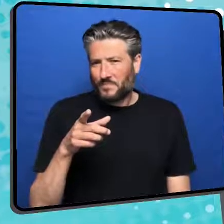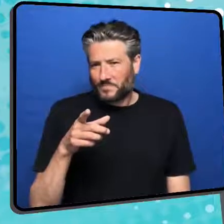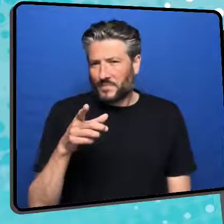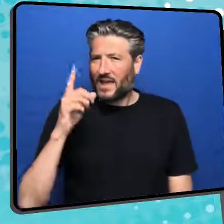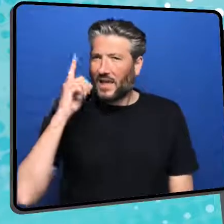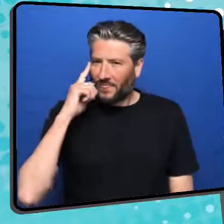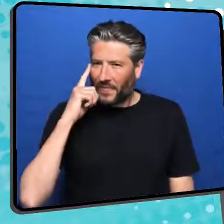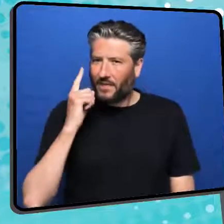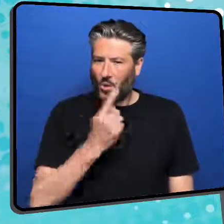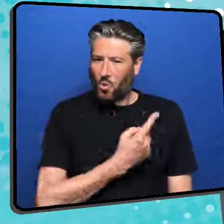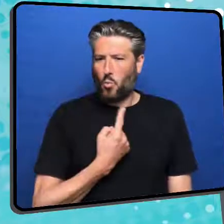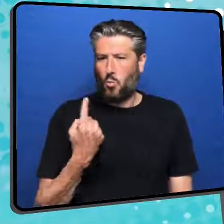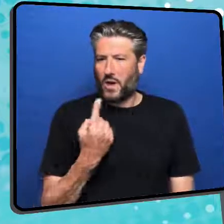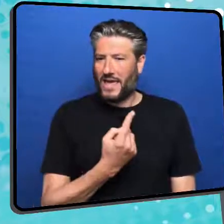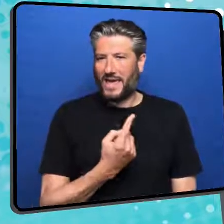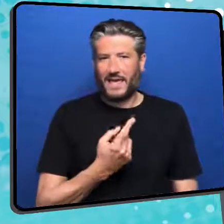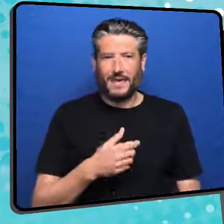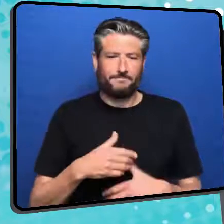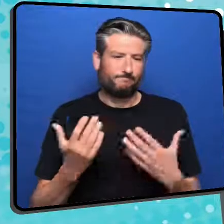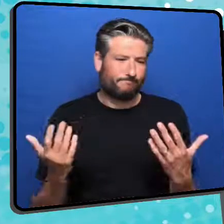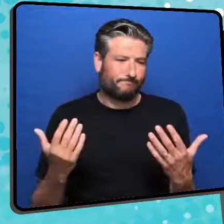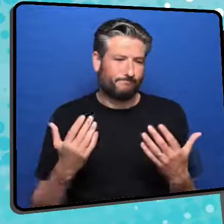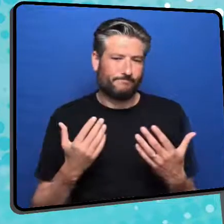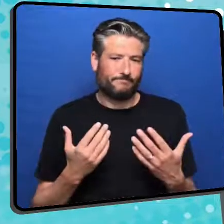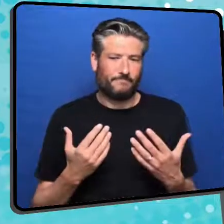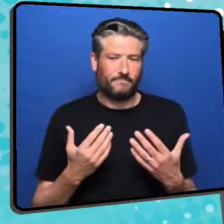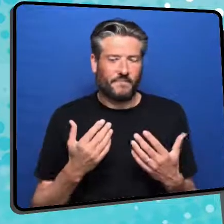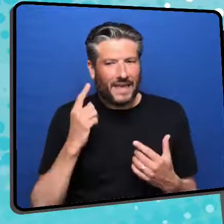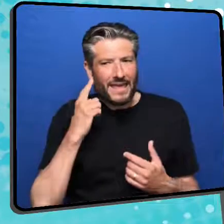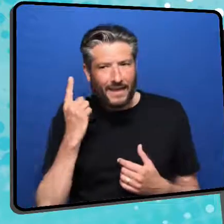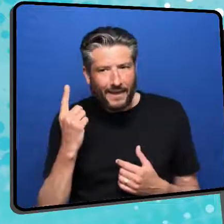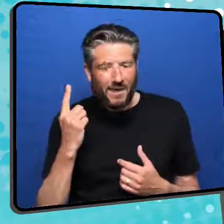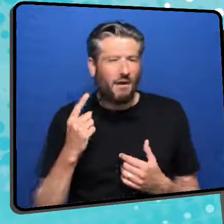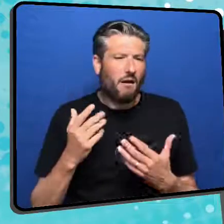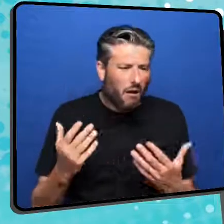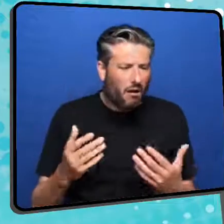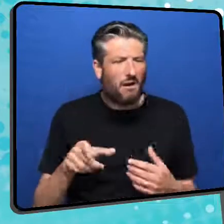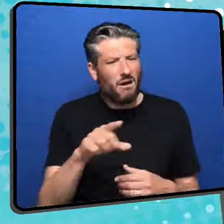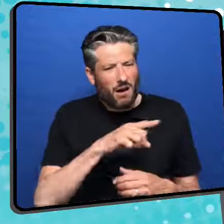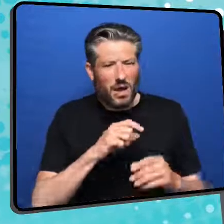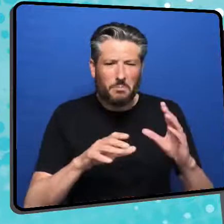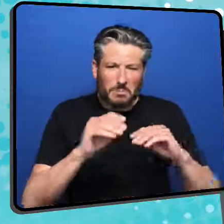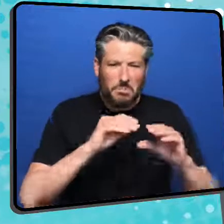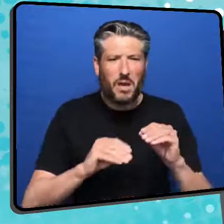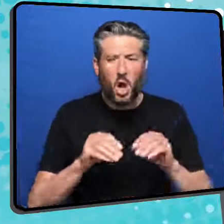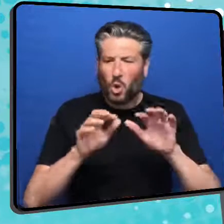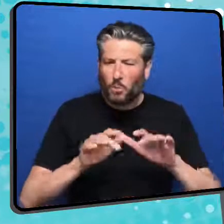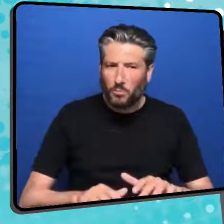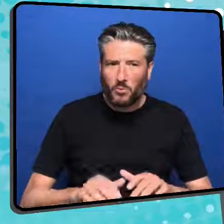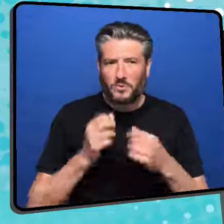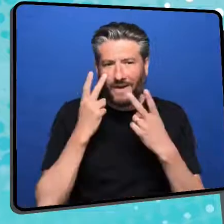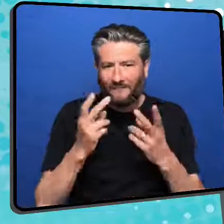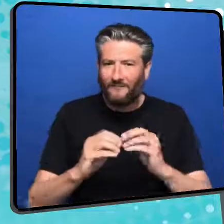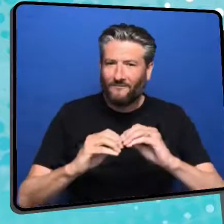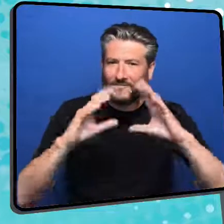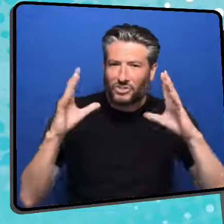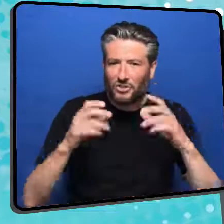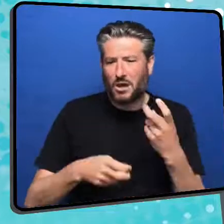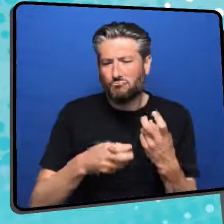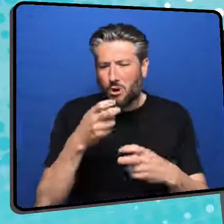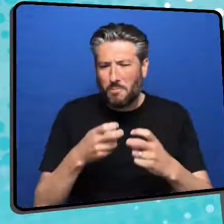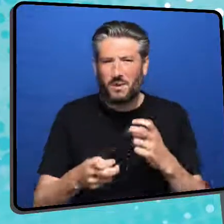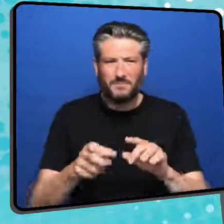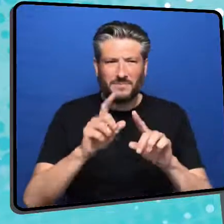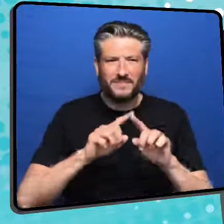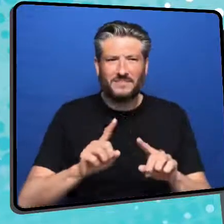of, or hear about a lot of computer vision problems, or like you said, natural language processing. Natural language processing has become incredibly popular recently as